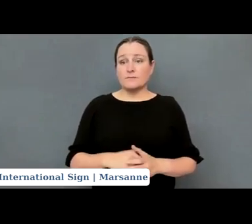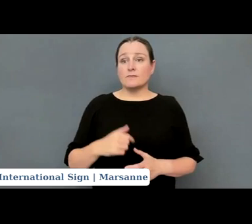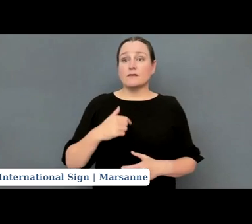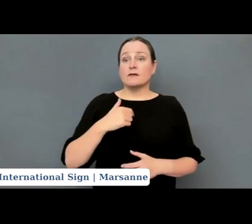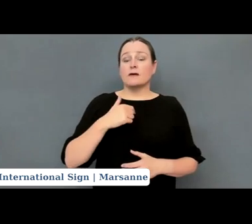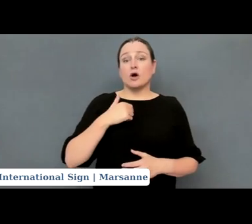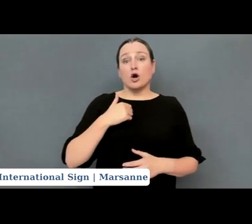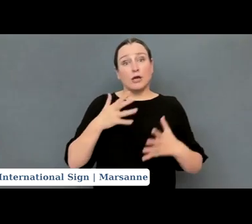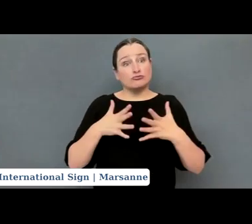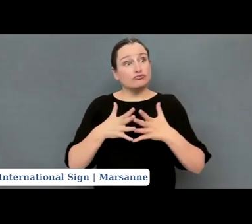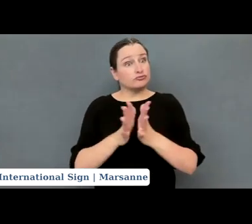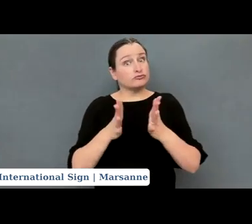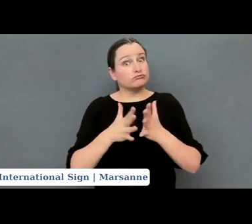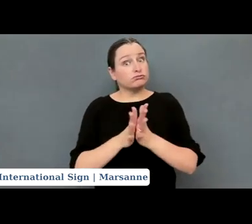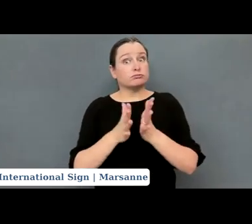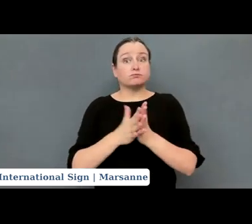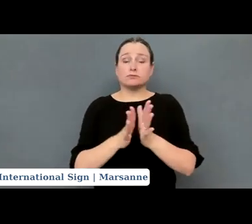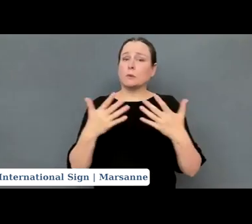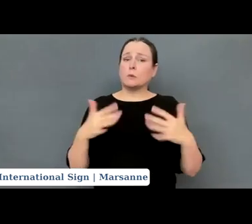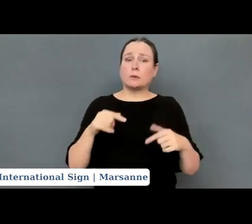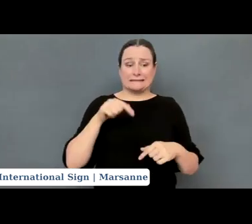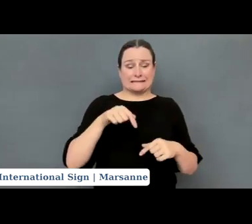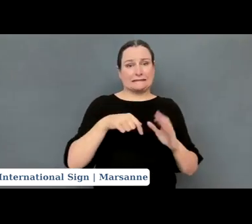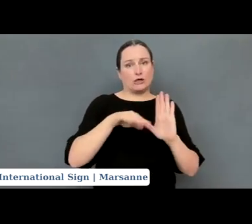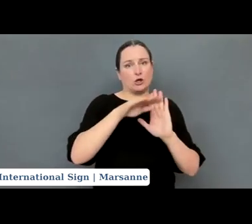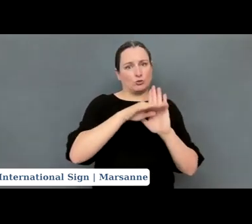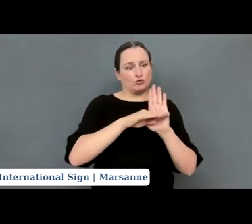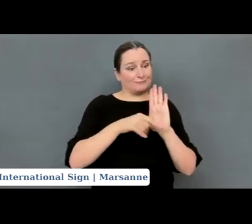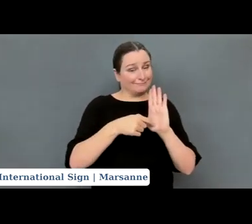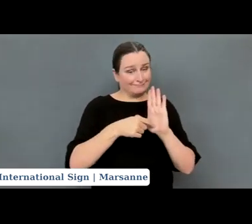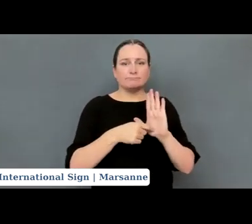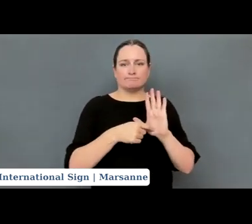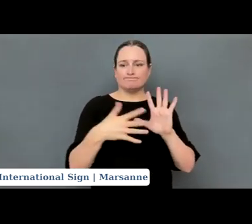address in an adequate manner most vulnerable populations.